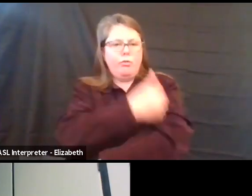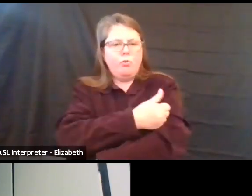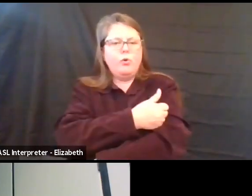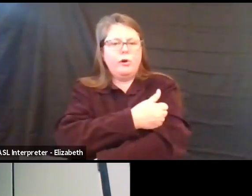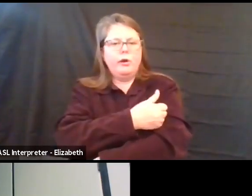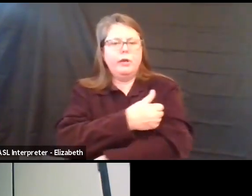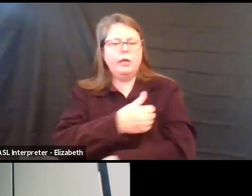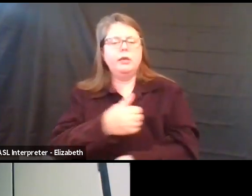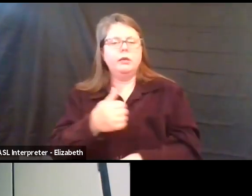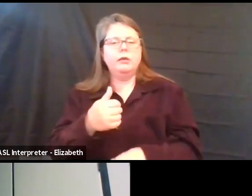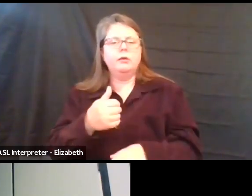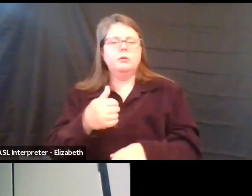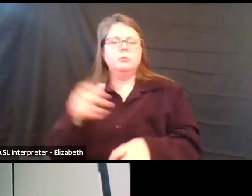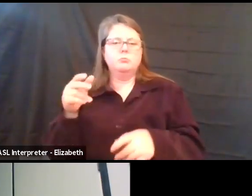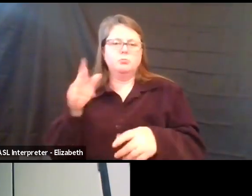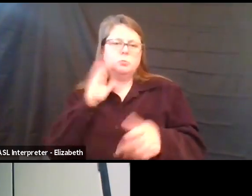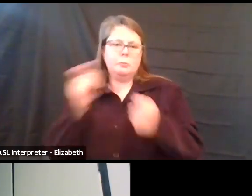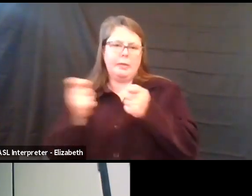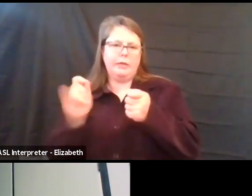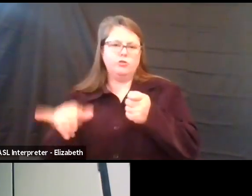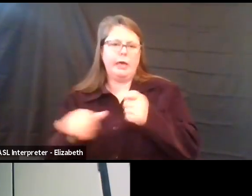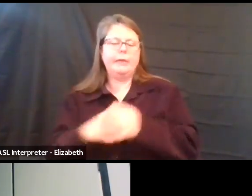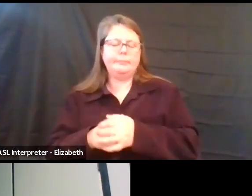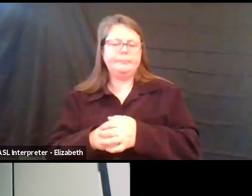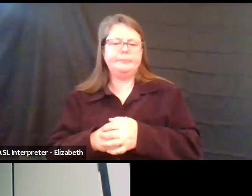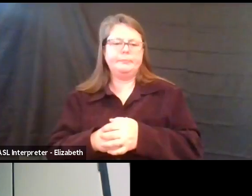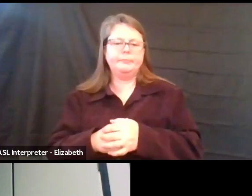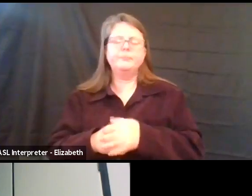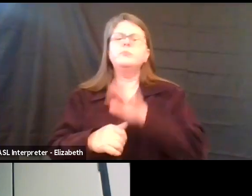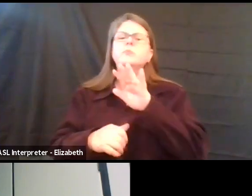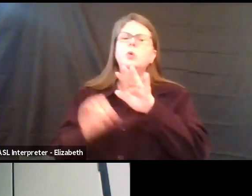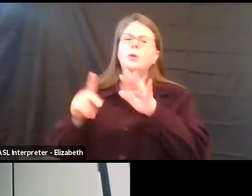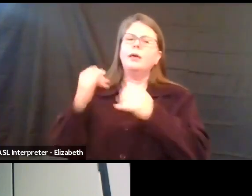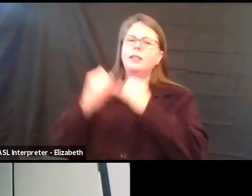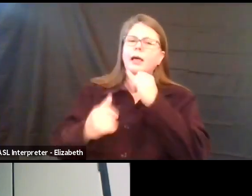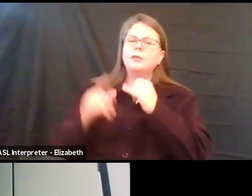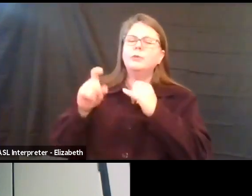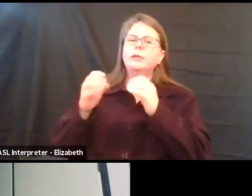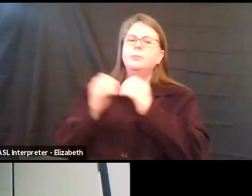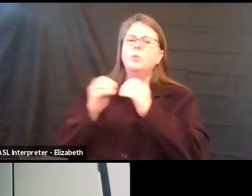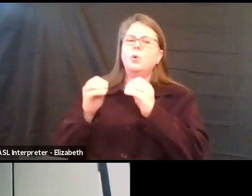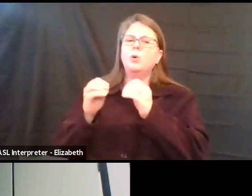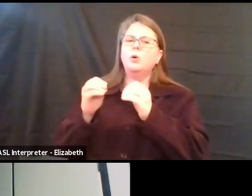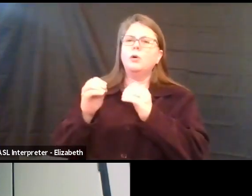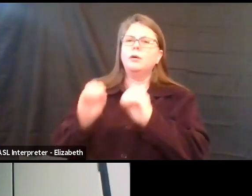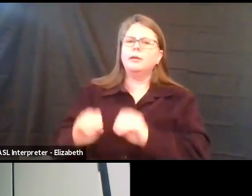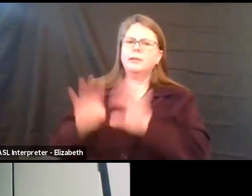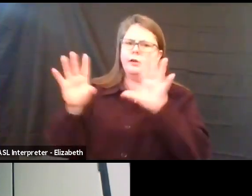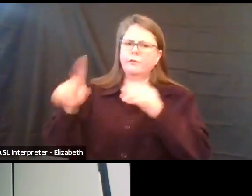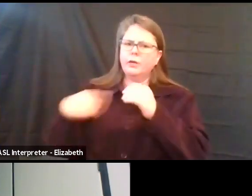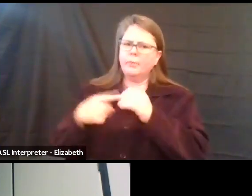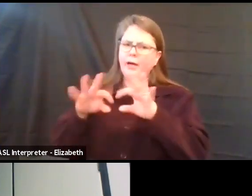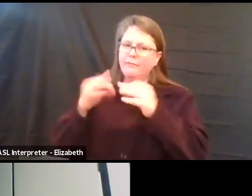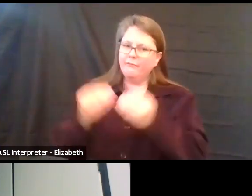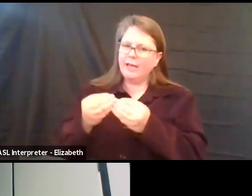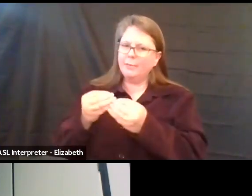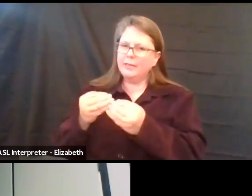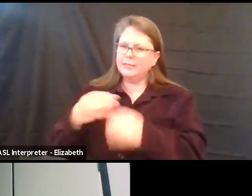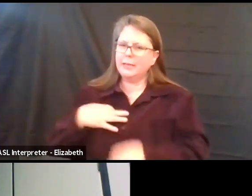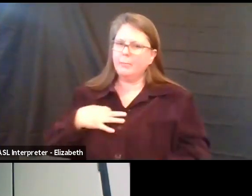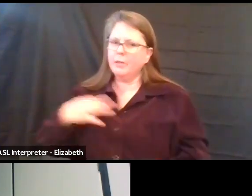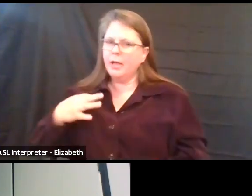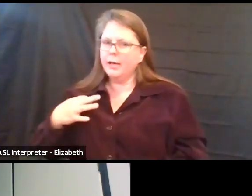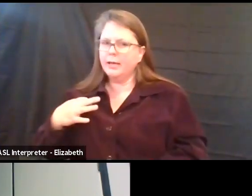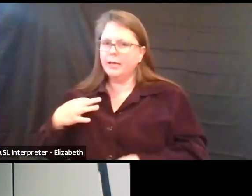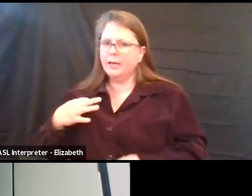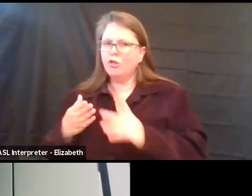question from the audience. We need some clarification around the question of families applying through their children. So if